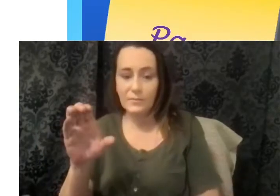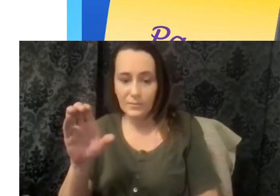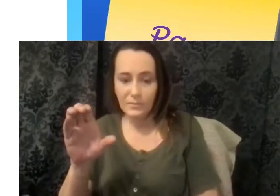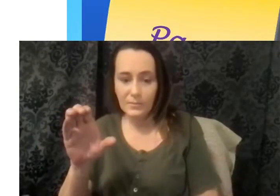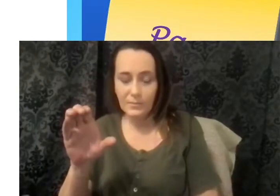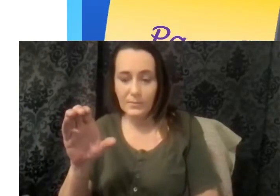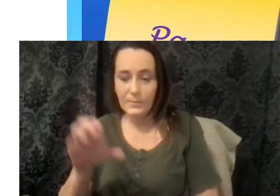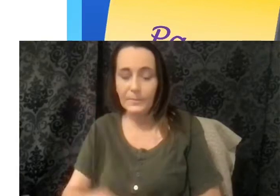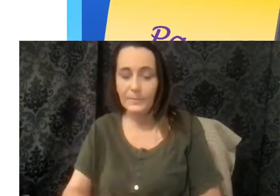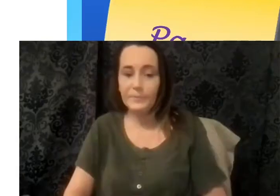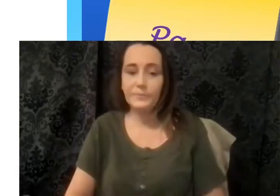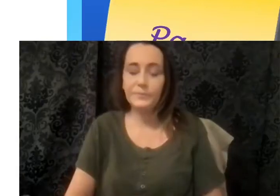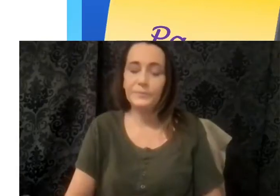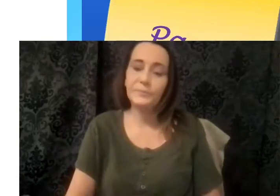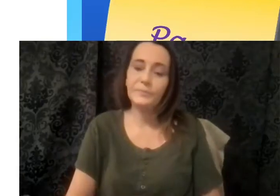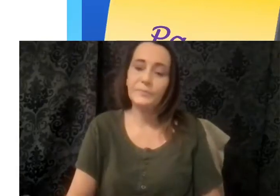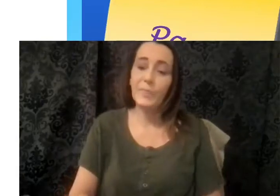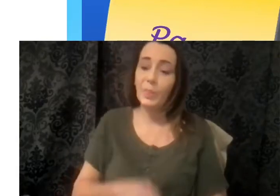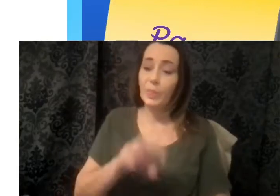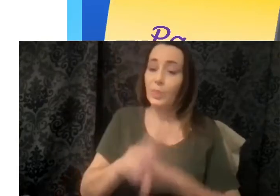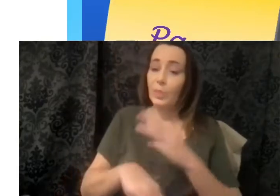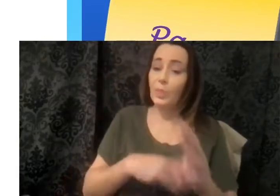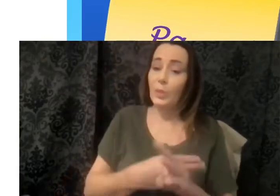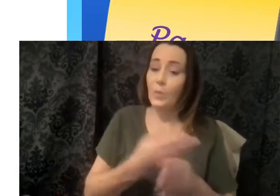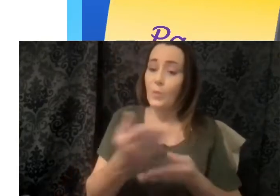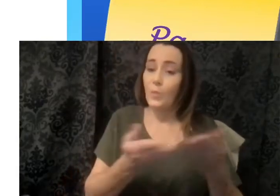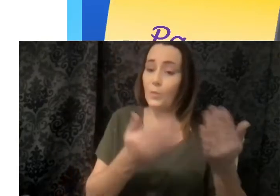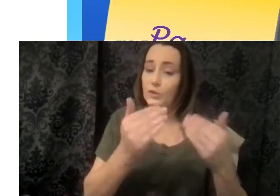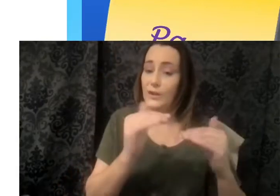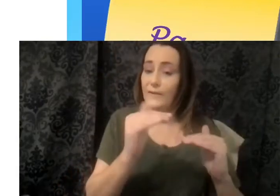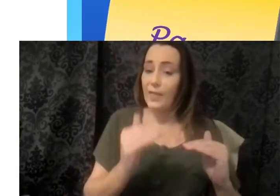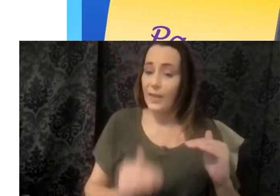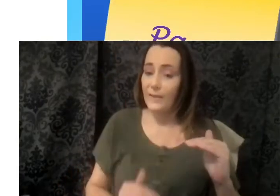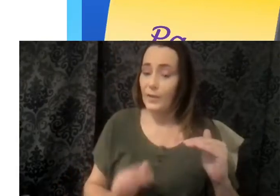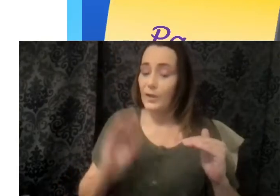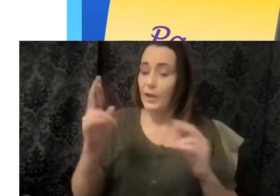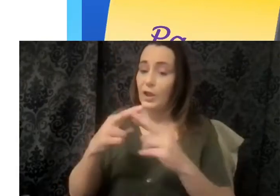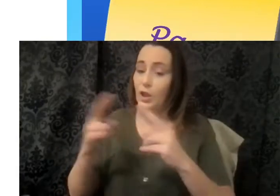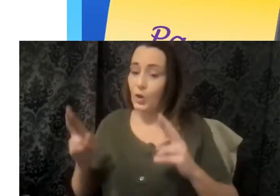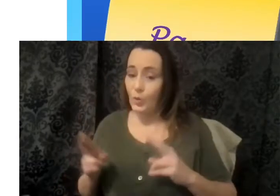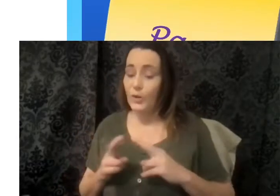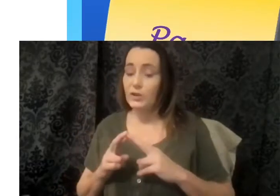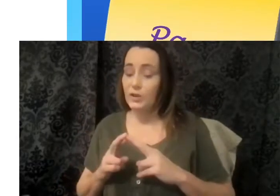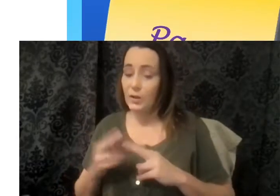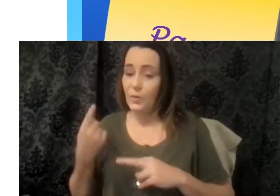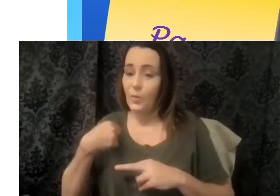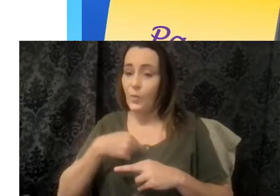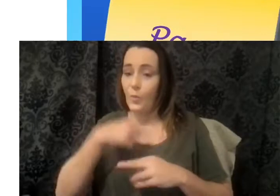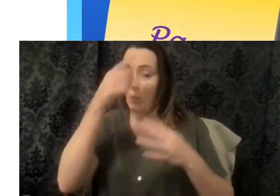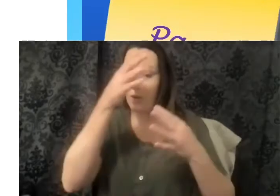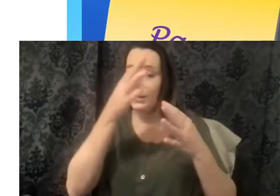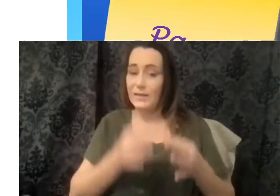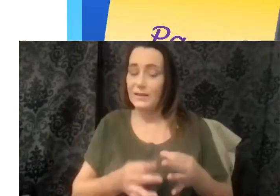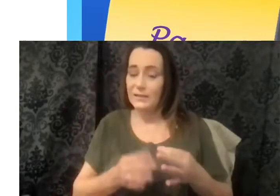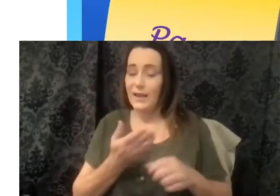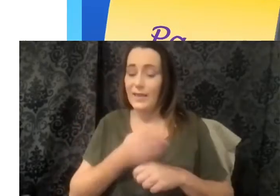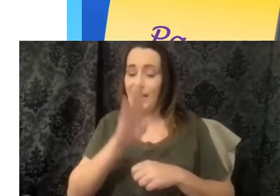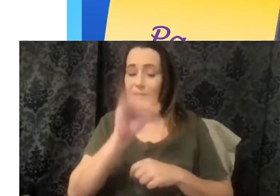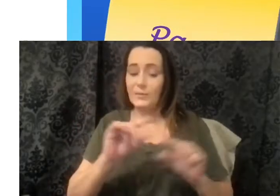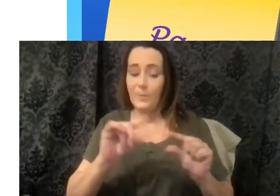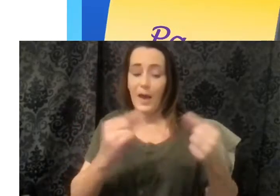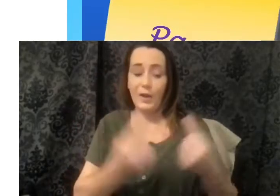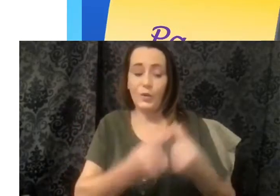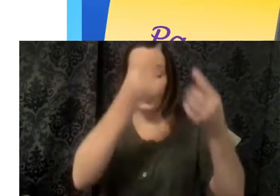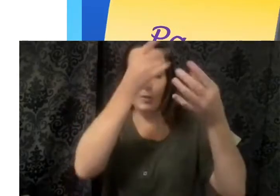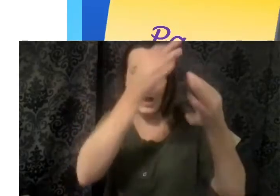at the World Service level, as at your regional level, we decide things by group conscience. The group